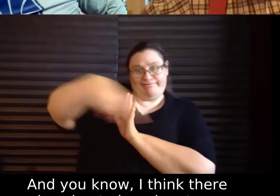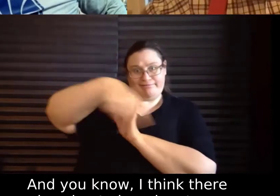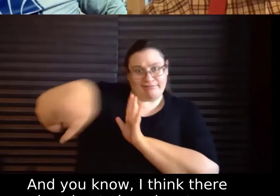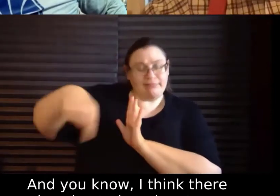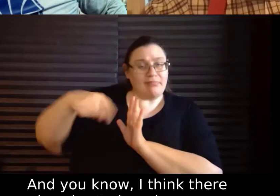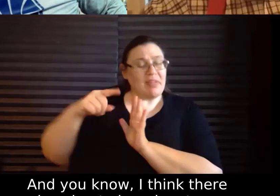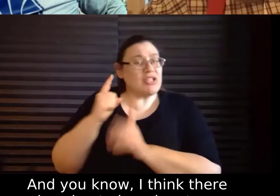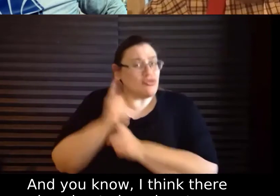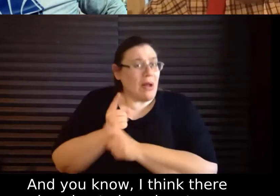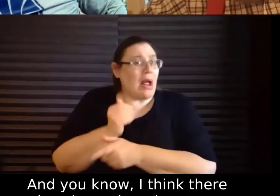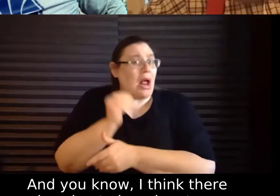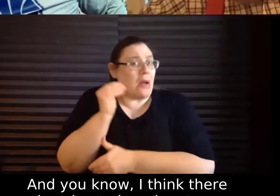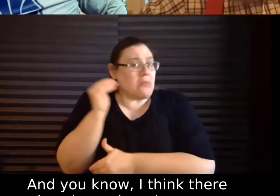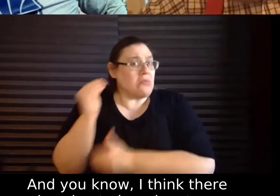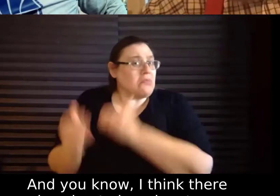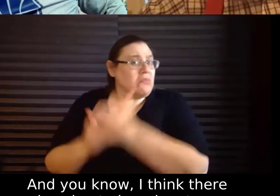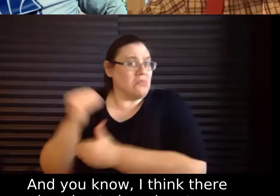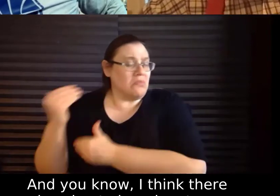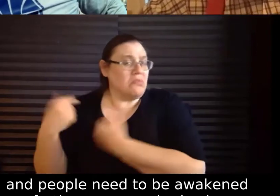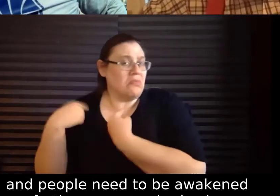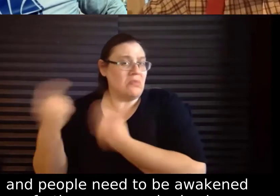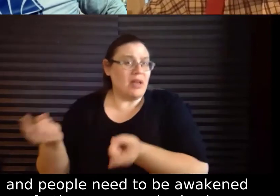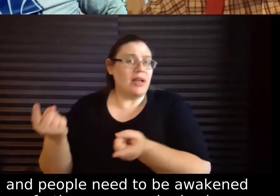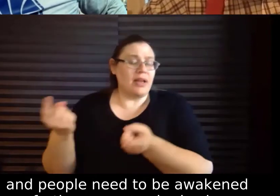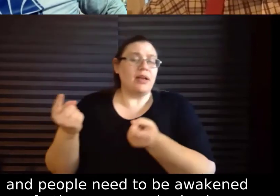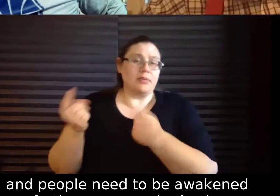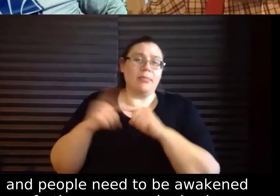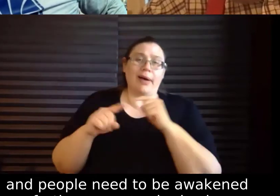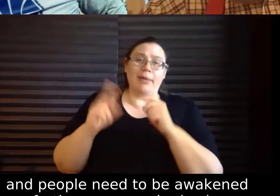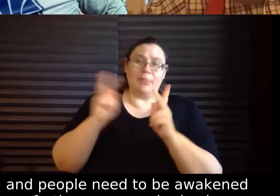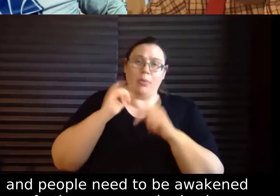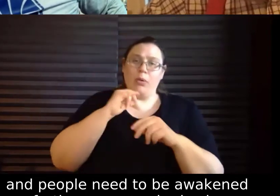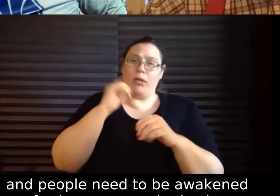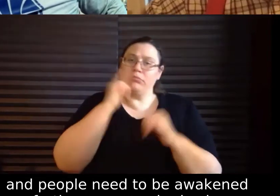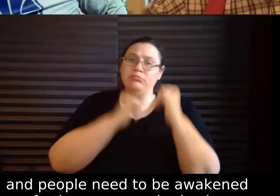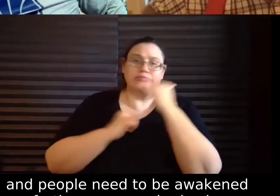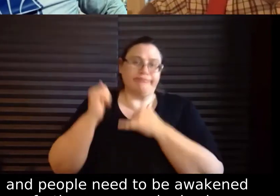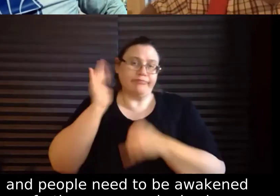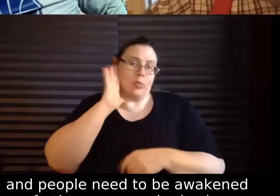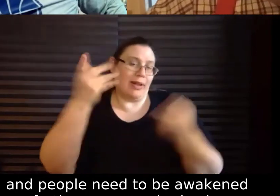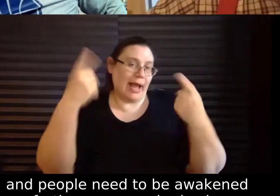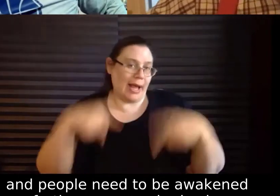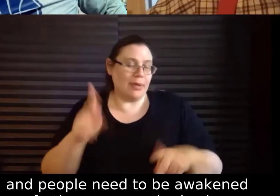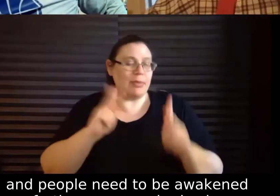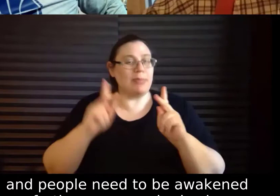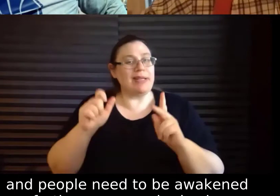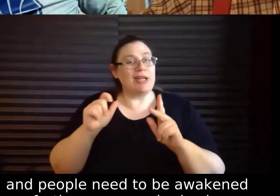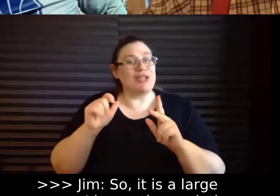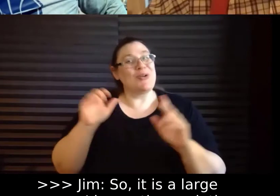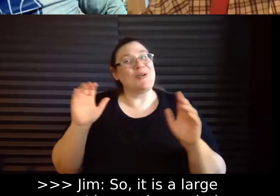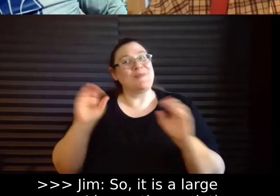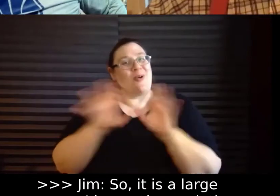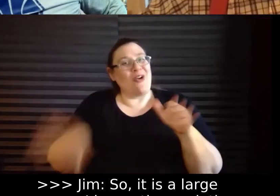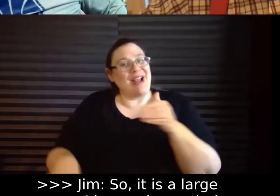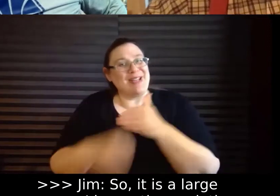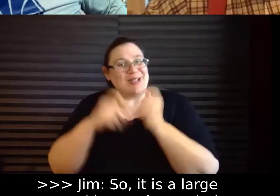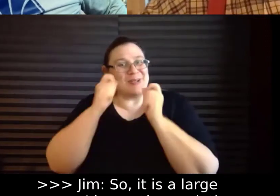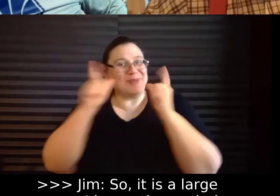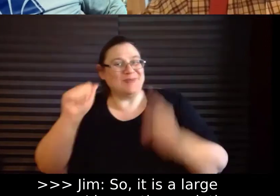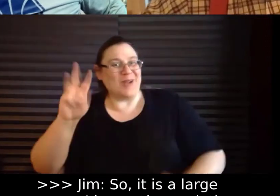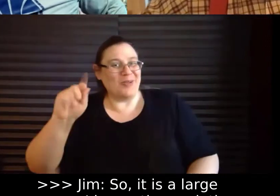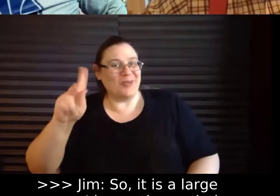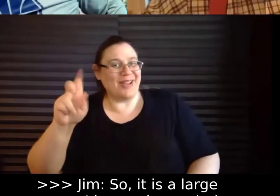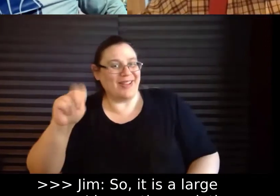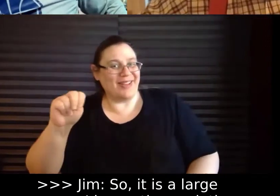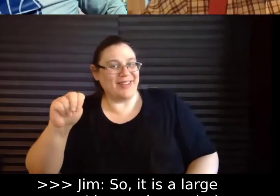I think there's going to be missteps, and people need to be awakened further on a regular basis. Yeah, and look, it's a large